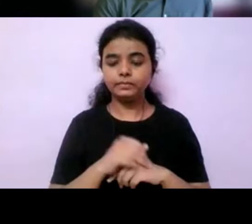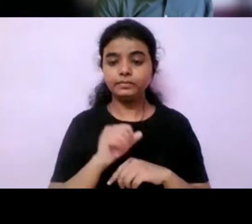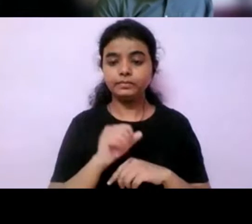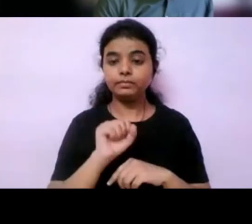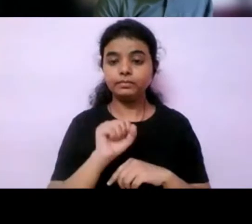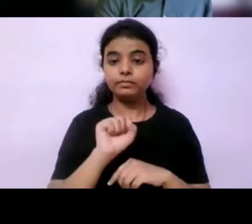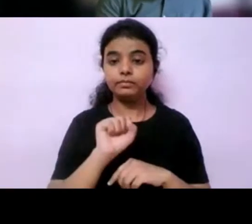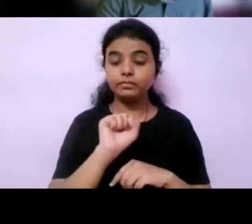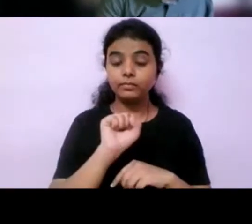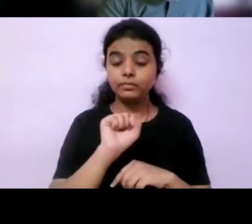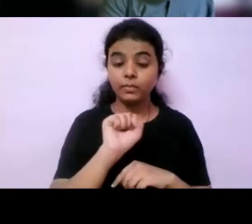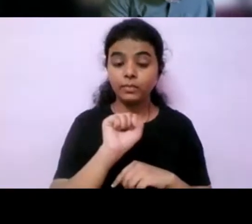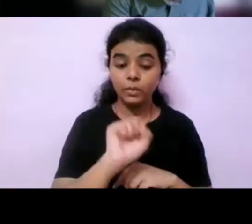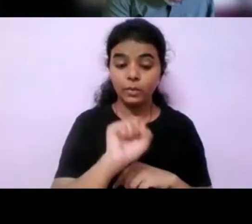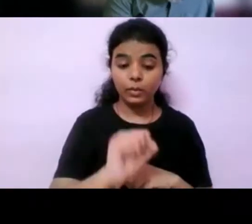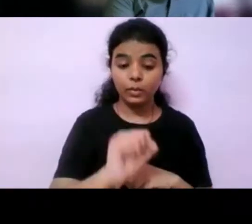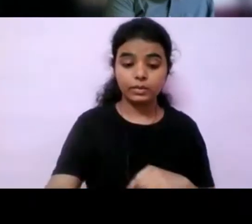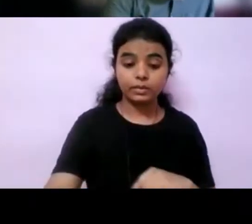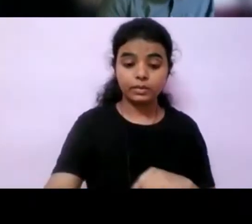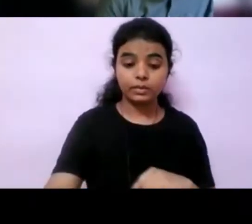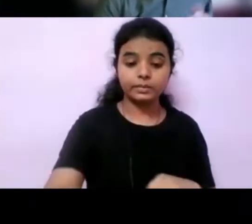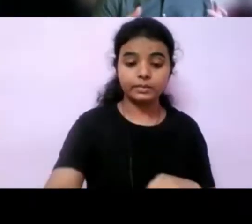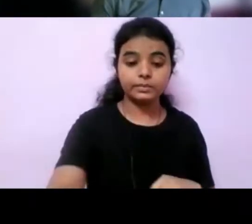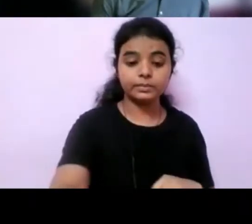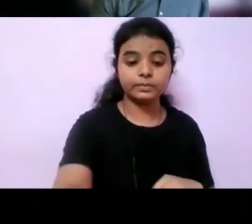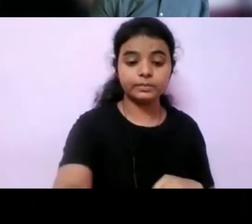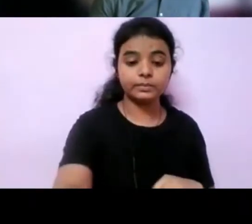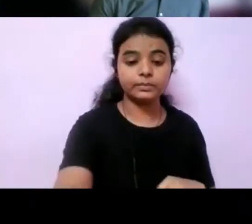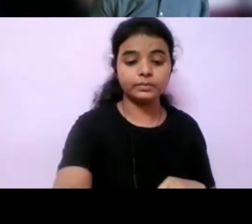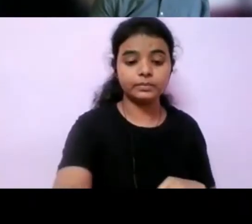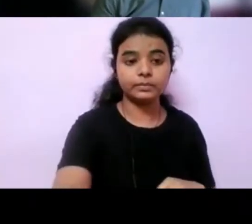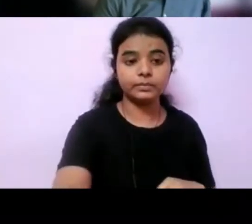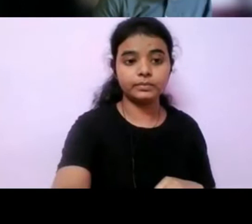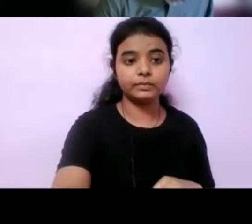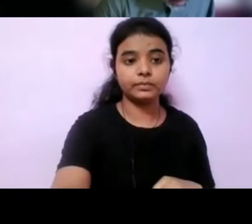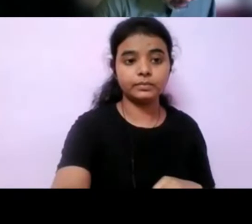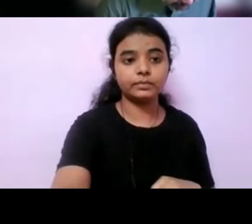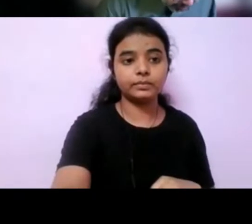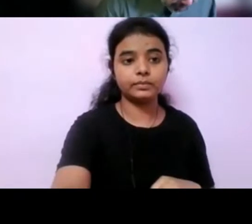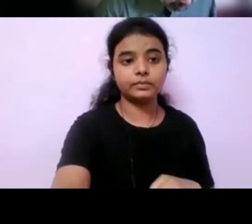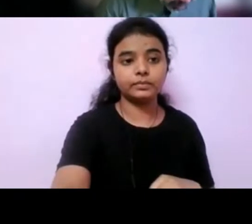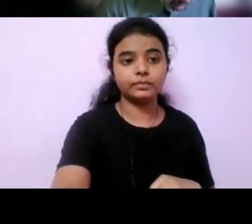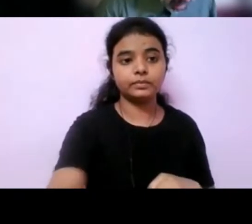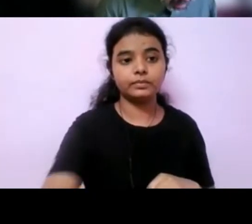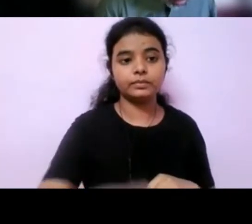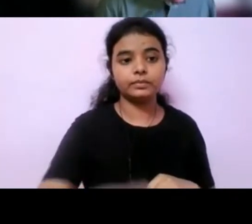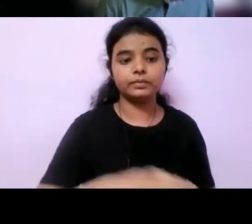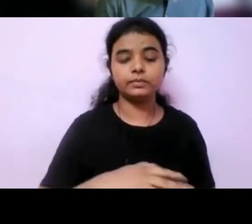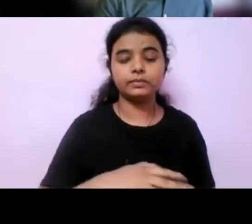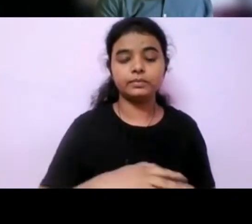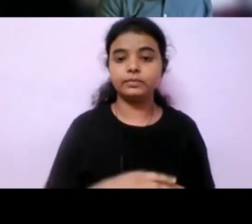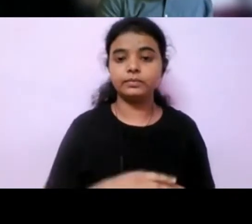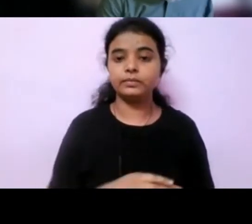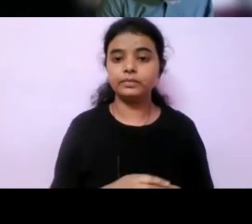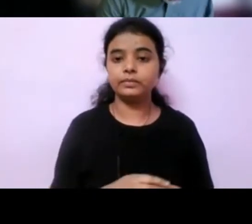informing policy development in the EU, the UN, the WHO, the WTO, and the World Bank. Whilst it might